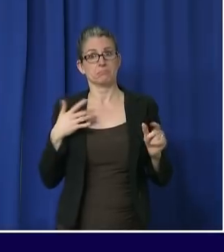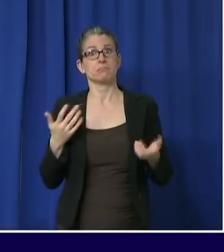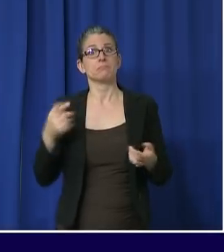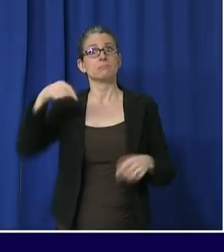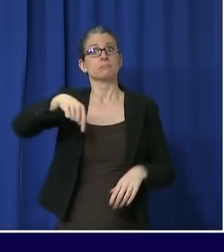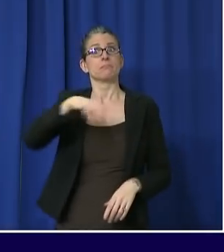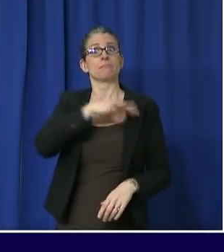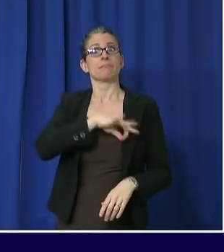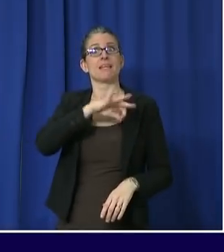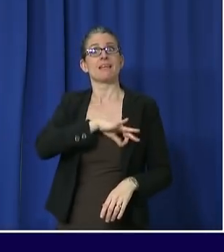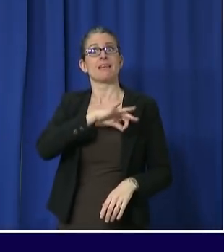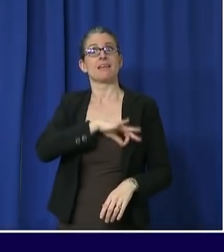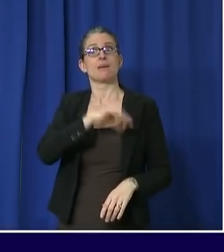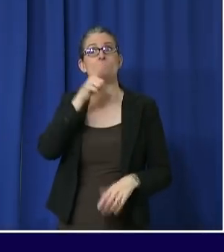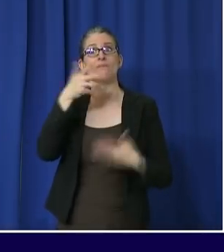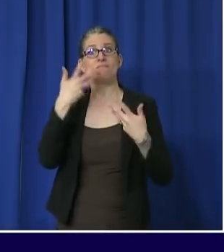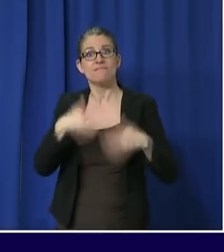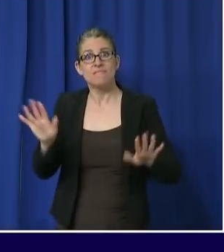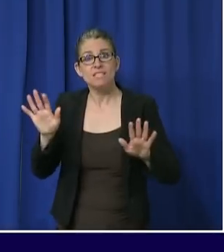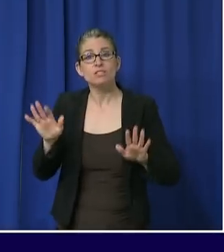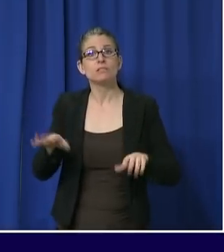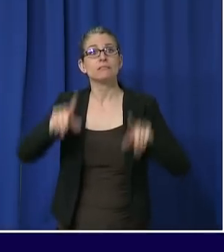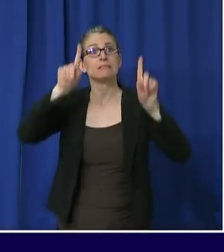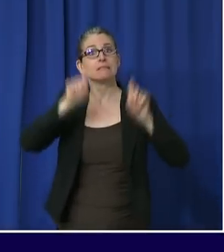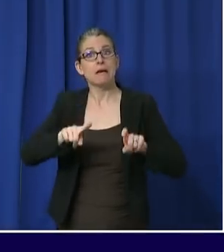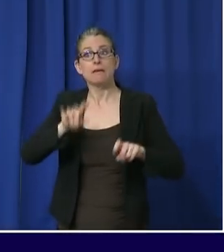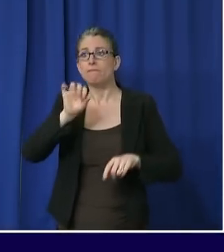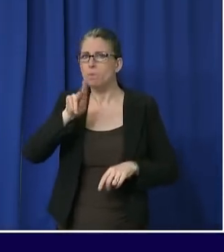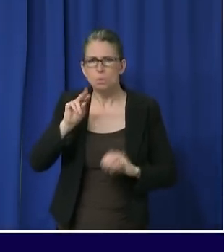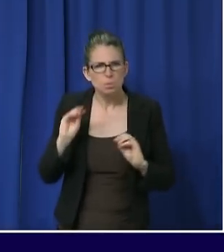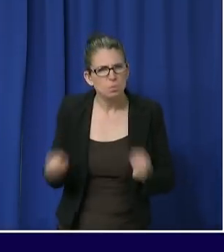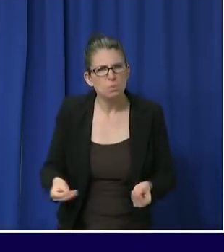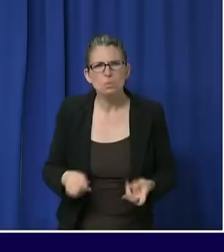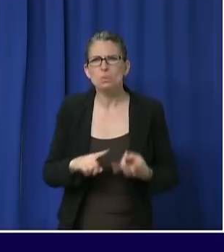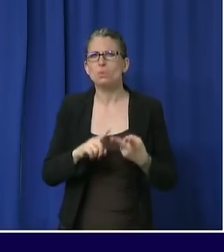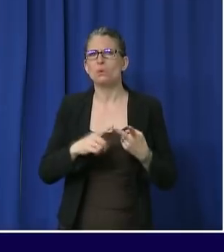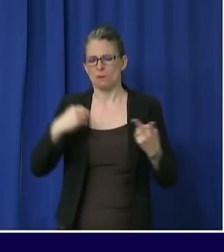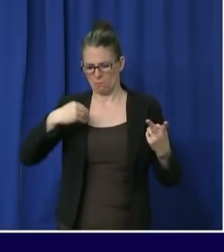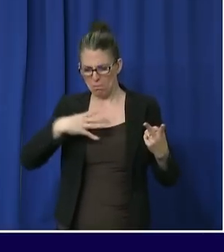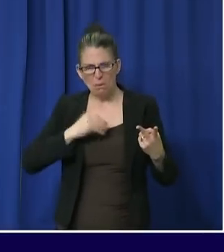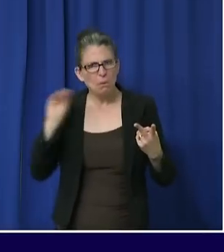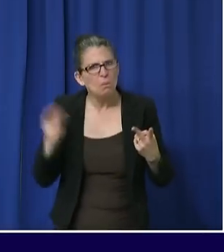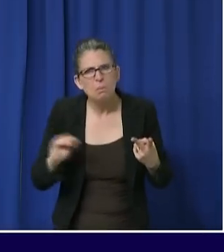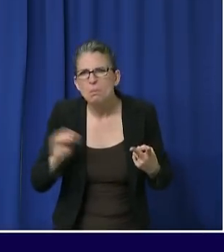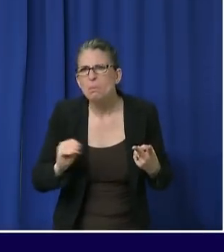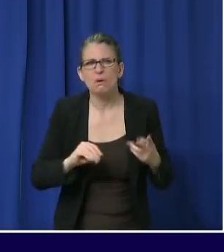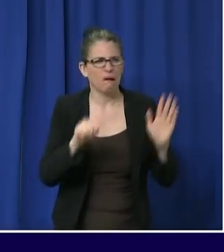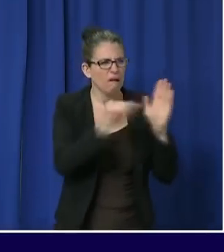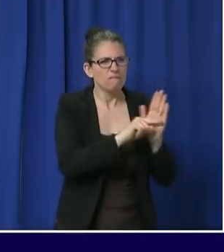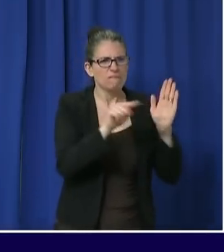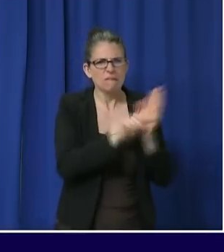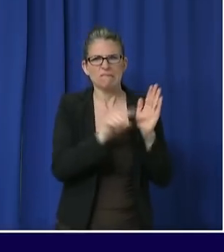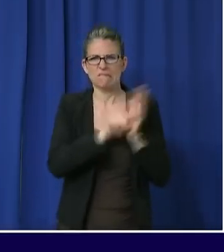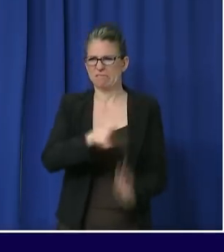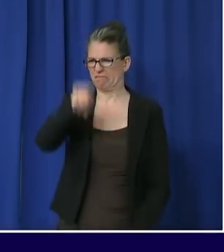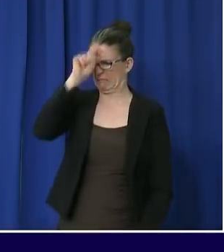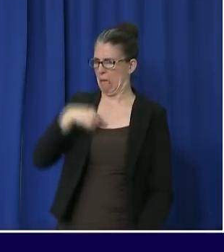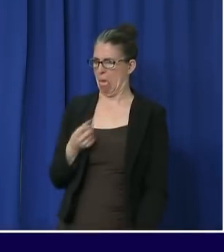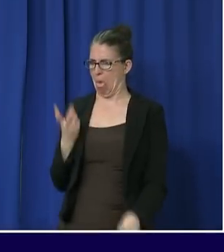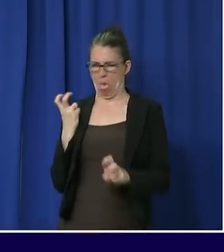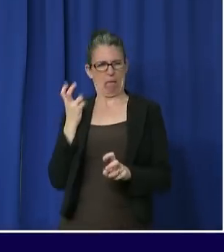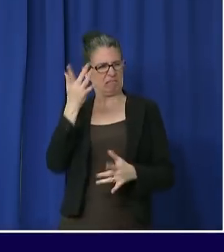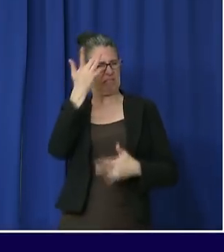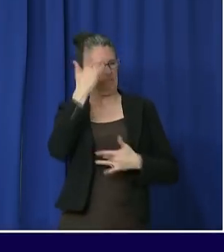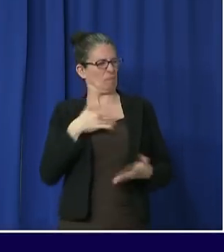something that we would look back at to see if it might have been here earlier. Now, I am only confining those comments to just the state of